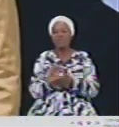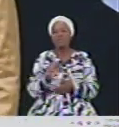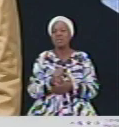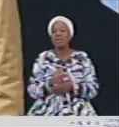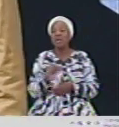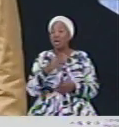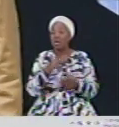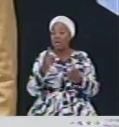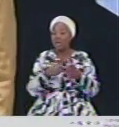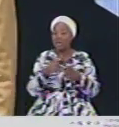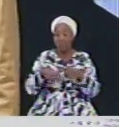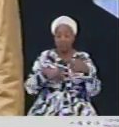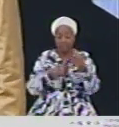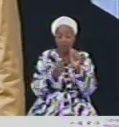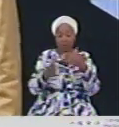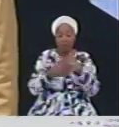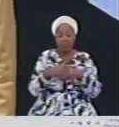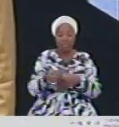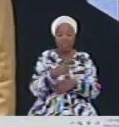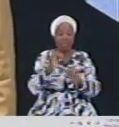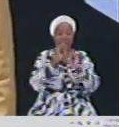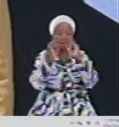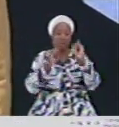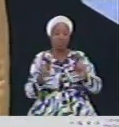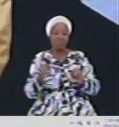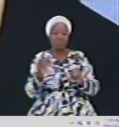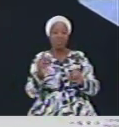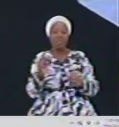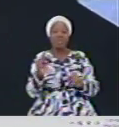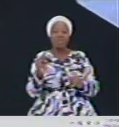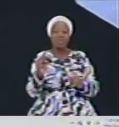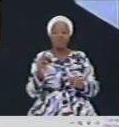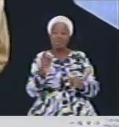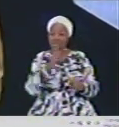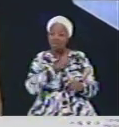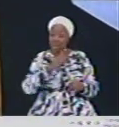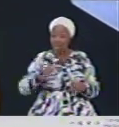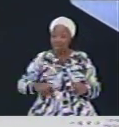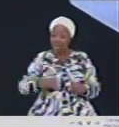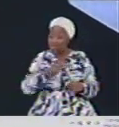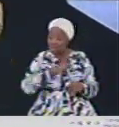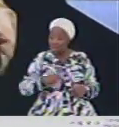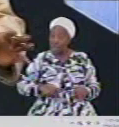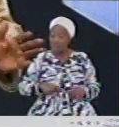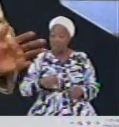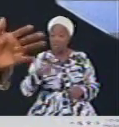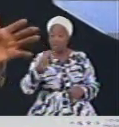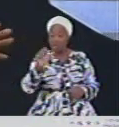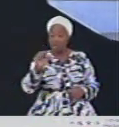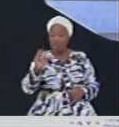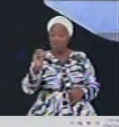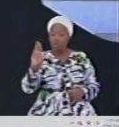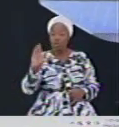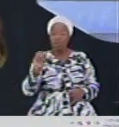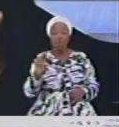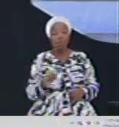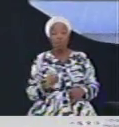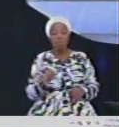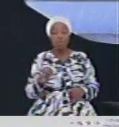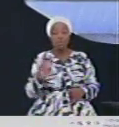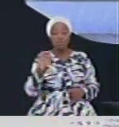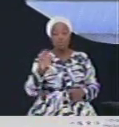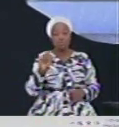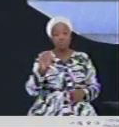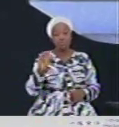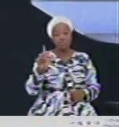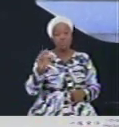and followed after their gods and their idols, King Solomon, And because of all that he did and his